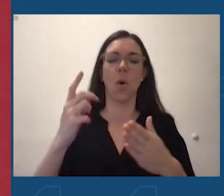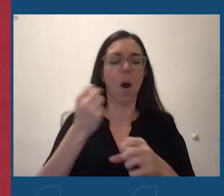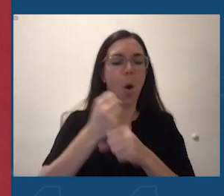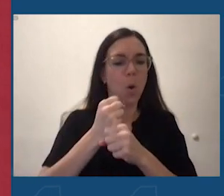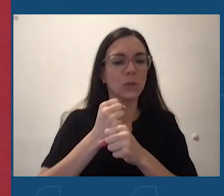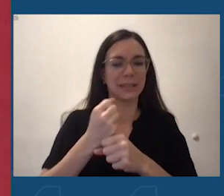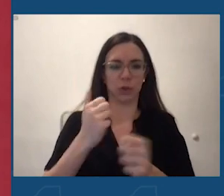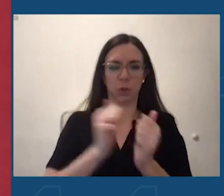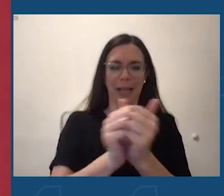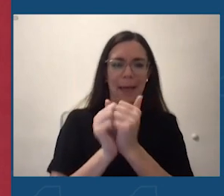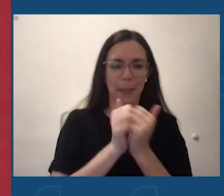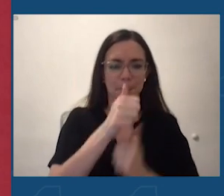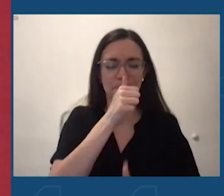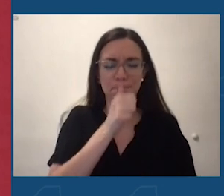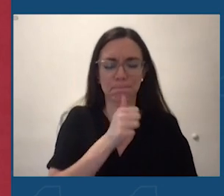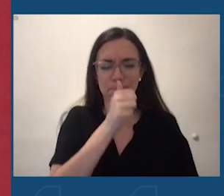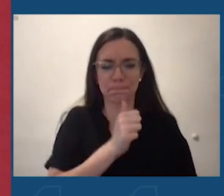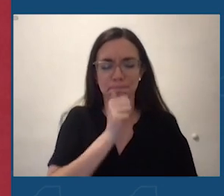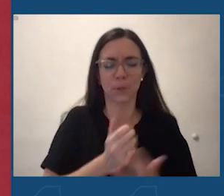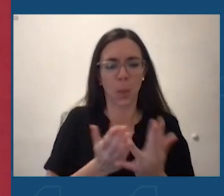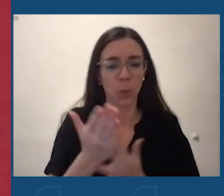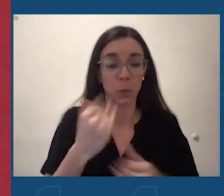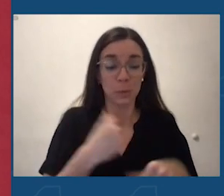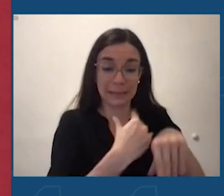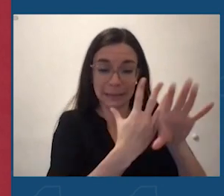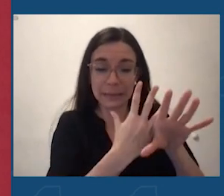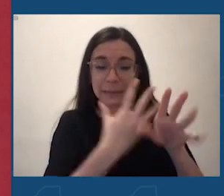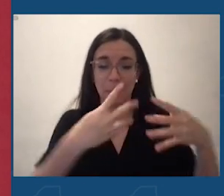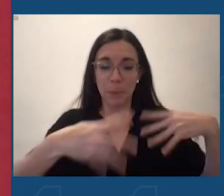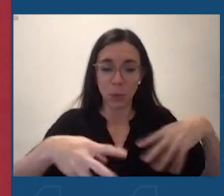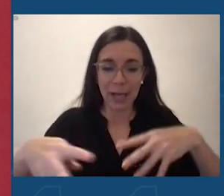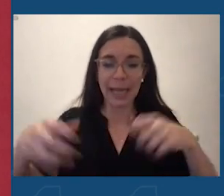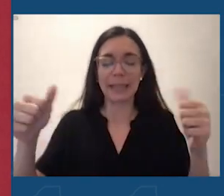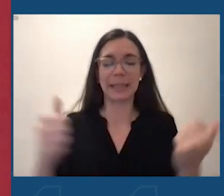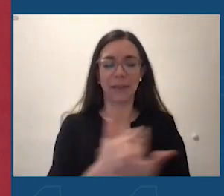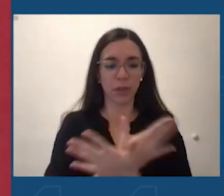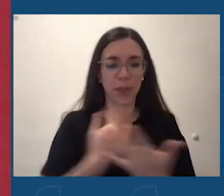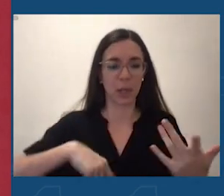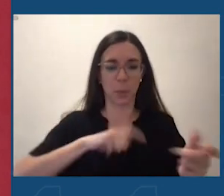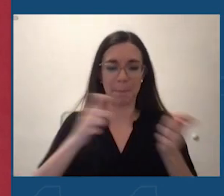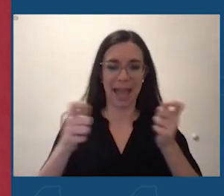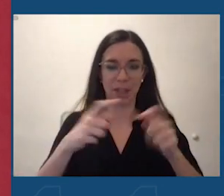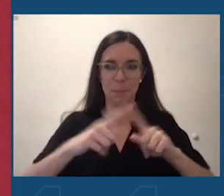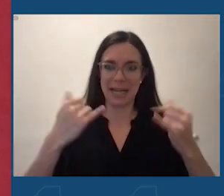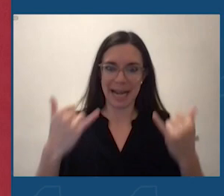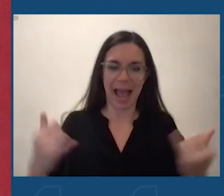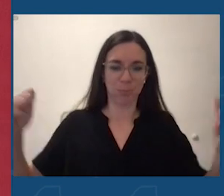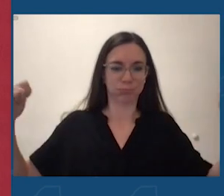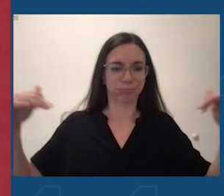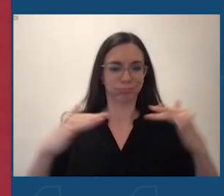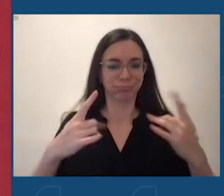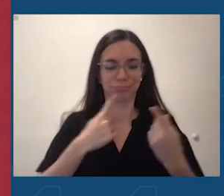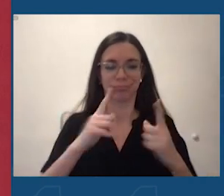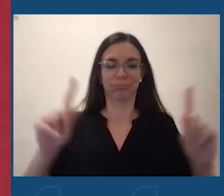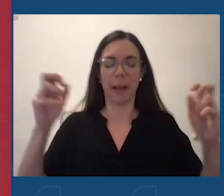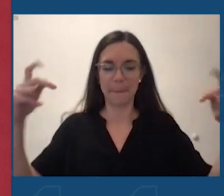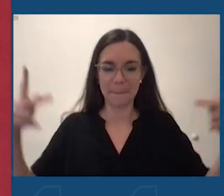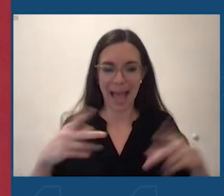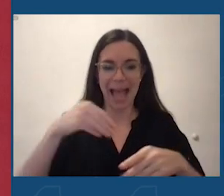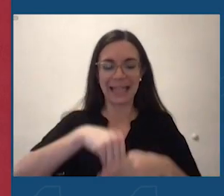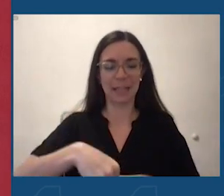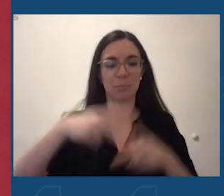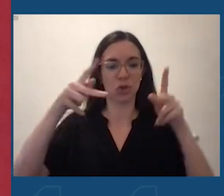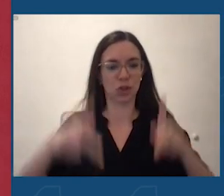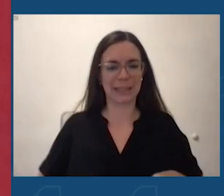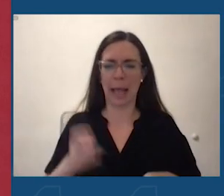the tough times of virtual parades and everything else we managed. But here we are in person. And a little bit of rain is not going to stop up.